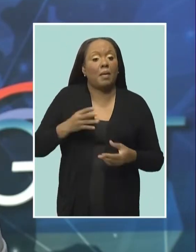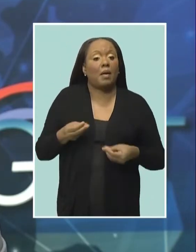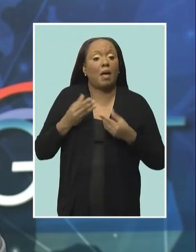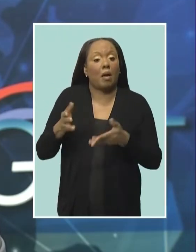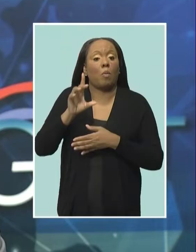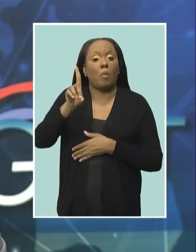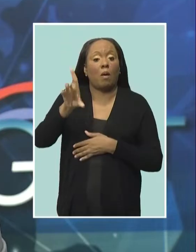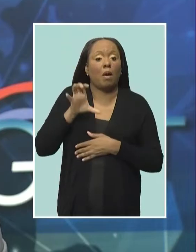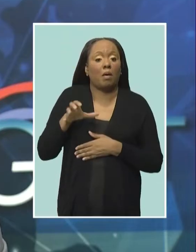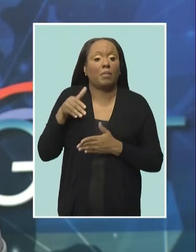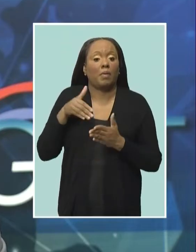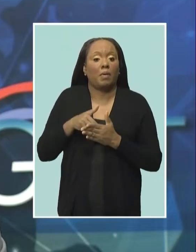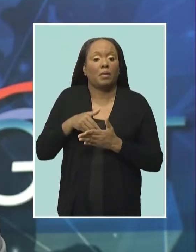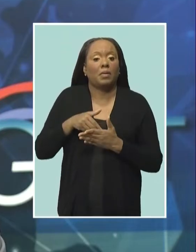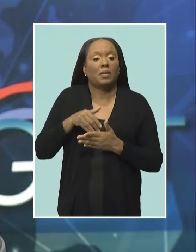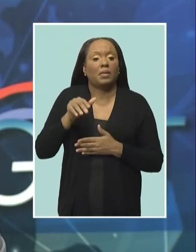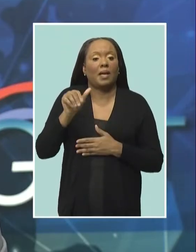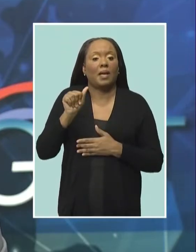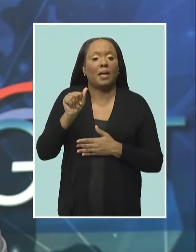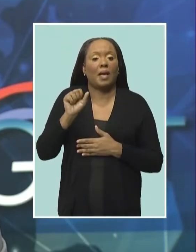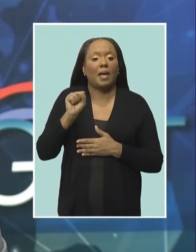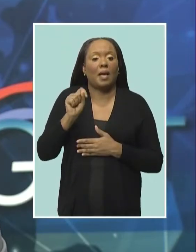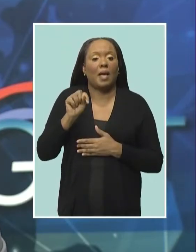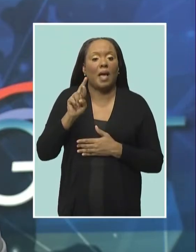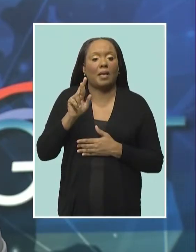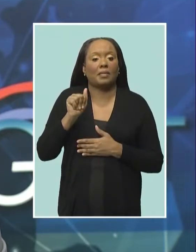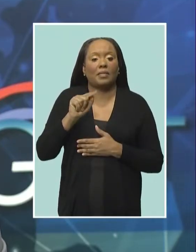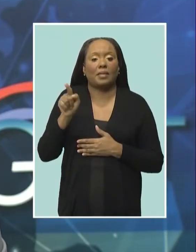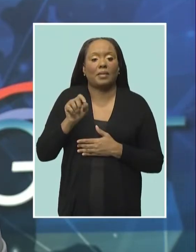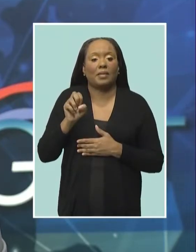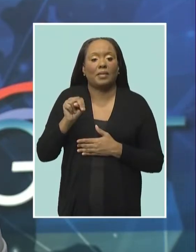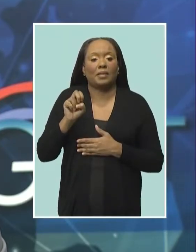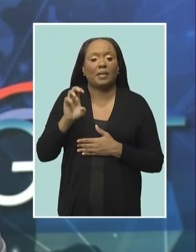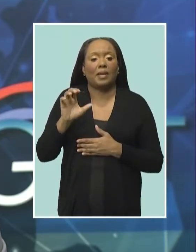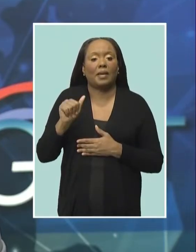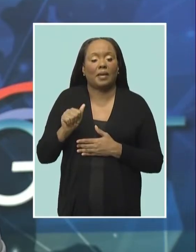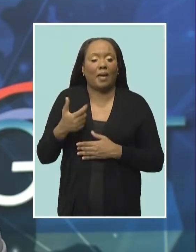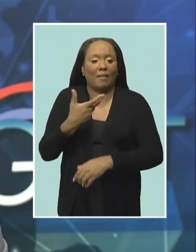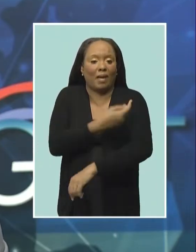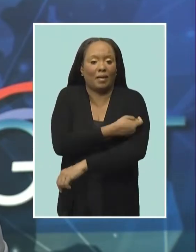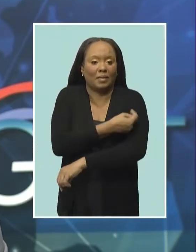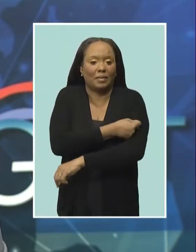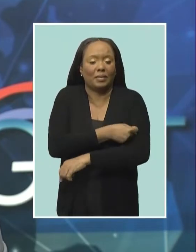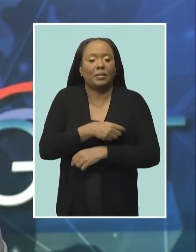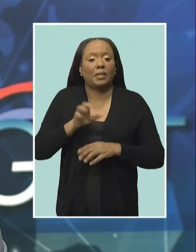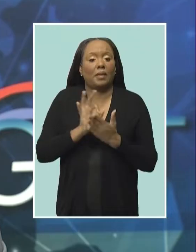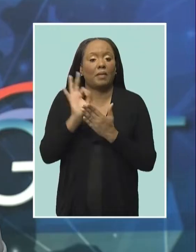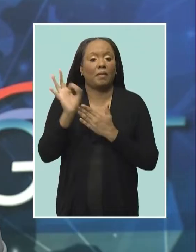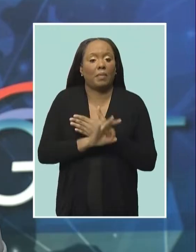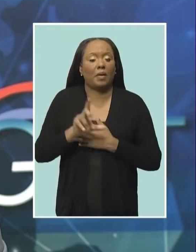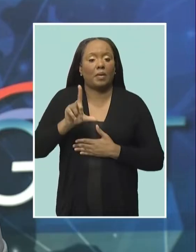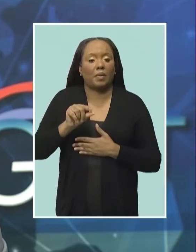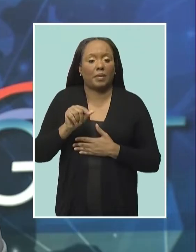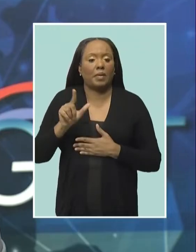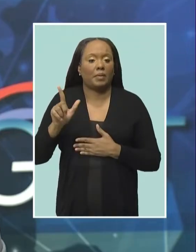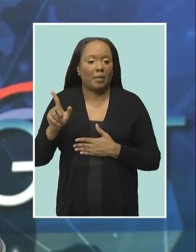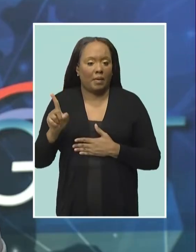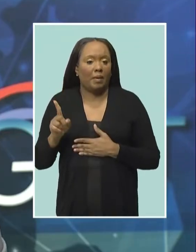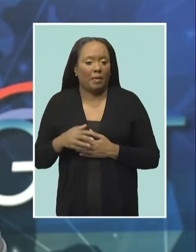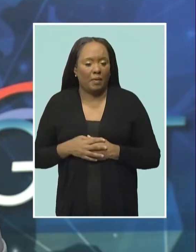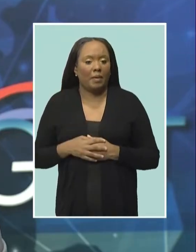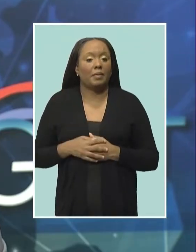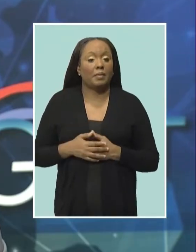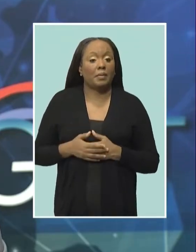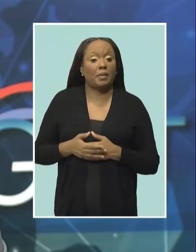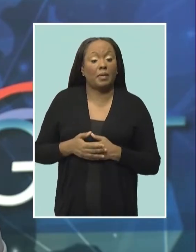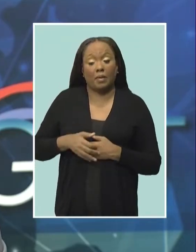Oxford AstraZeneca vaccines from India in February 2021, which kick-started the national COVID-19 vaccine drive.